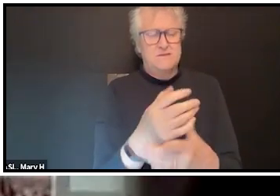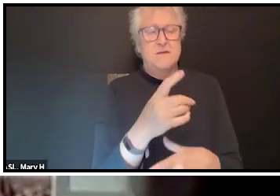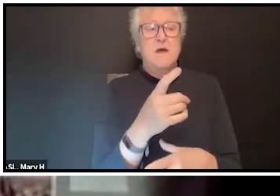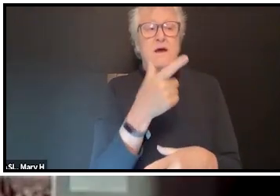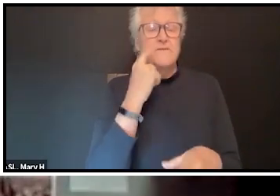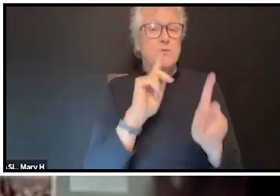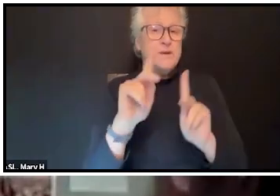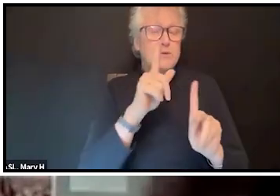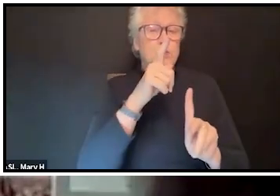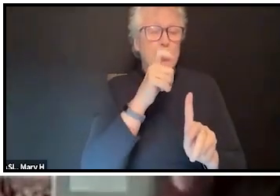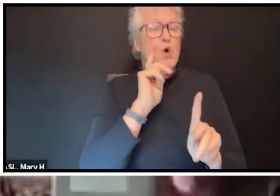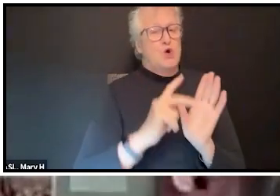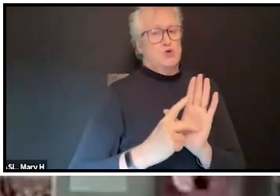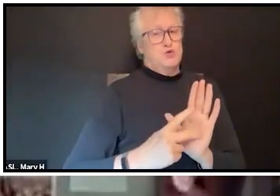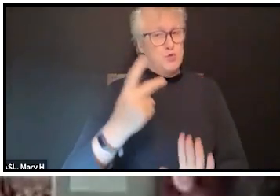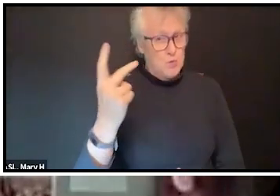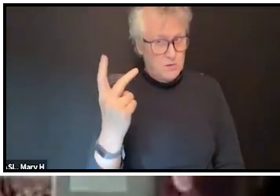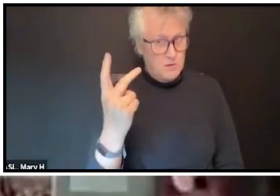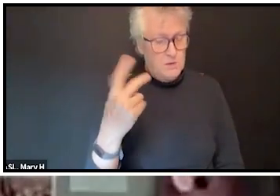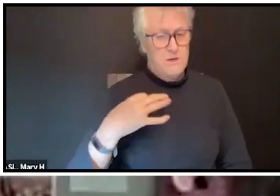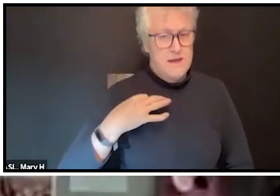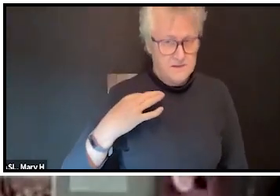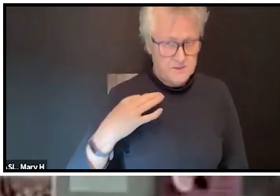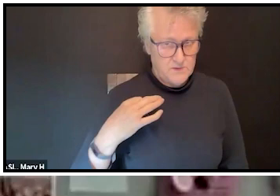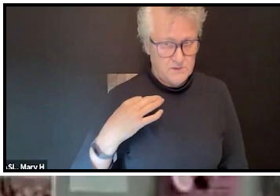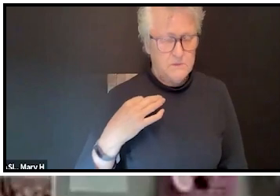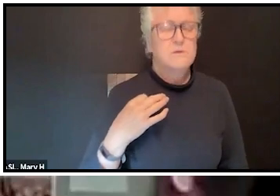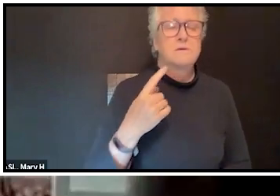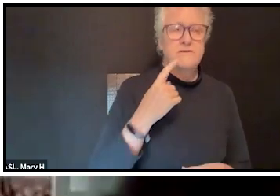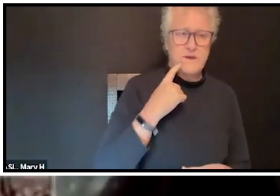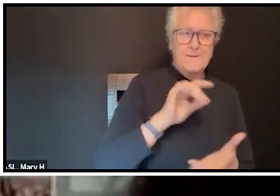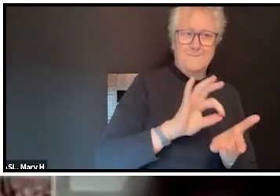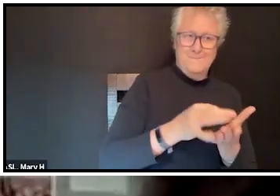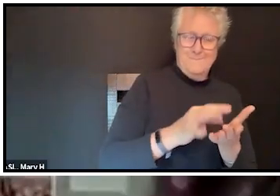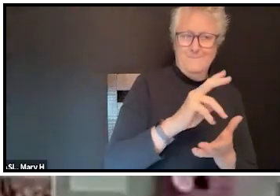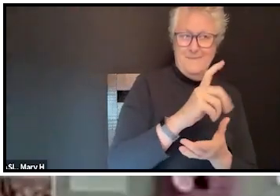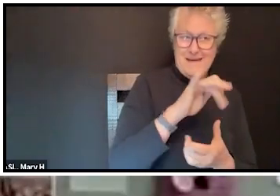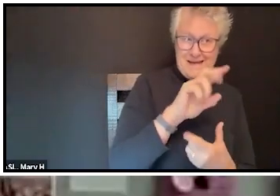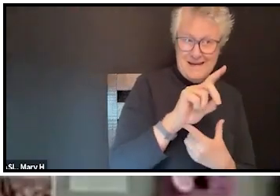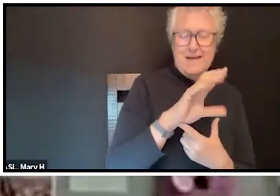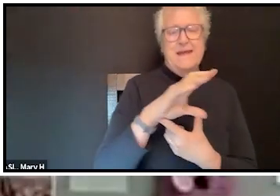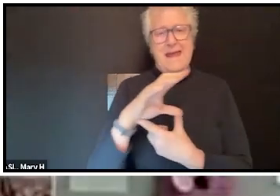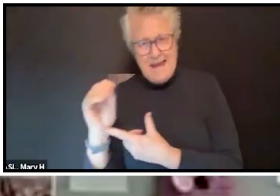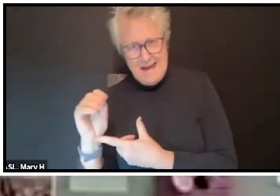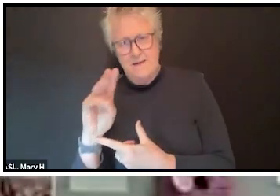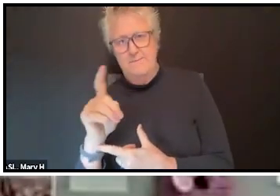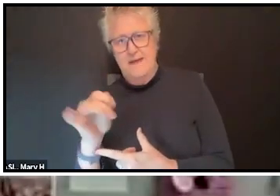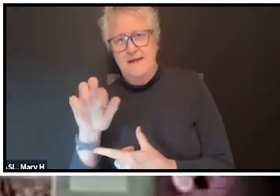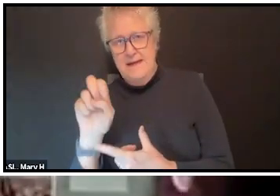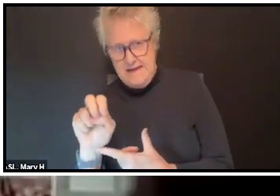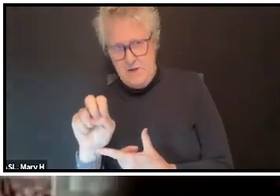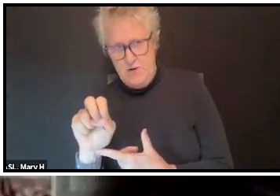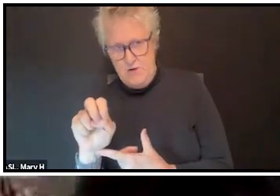for Medicare and Medicaid, and that can get kind of tricky, and there's lots of questions around that. So we have Ripon's very